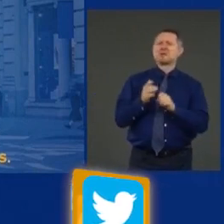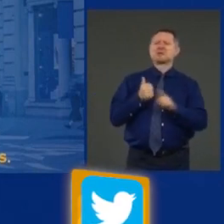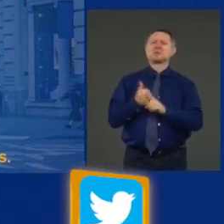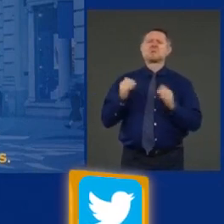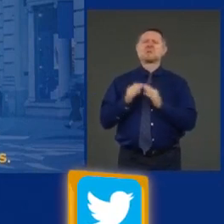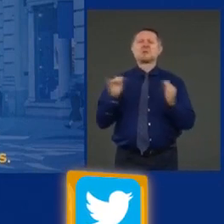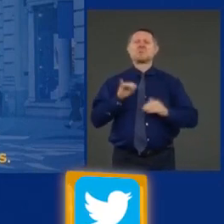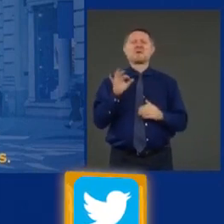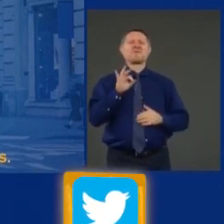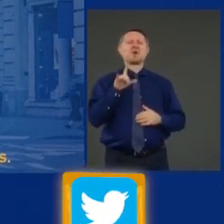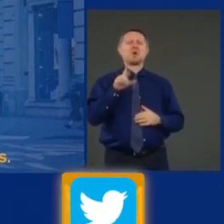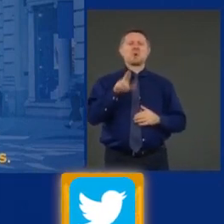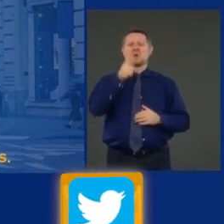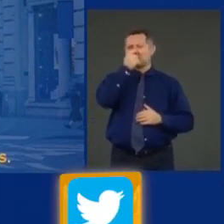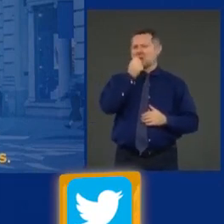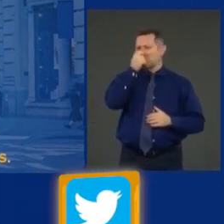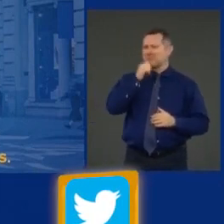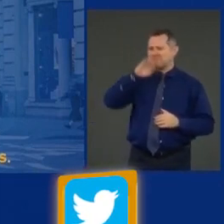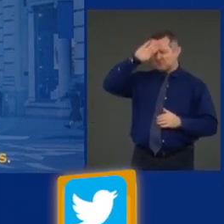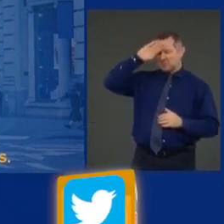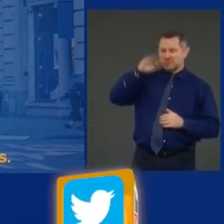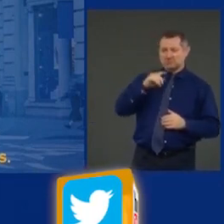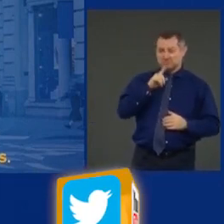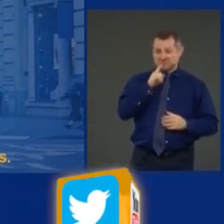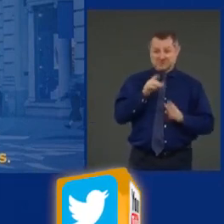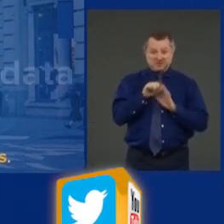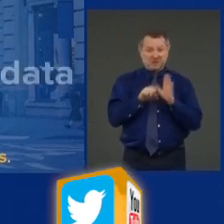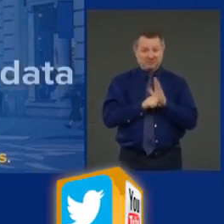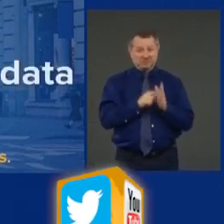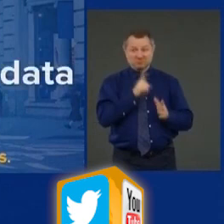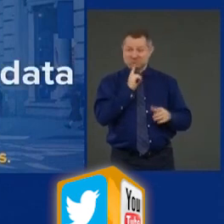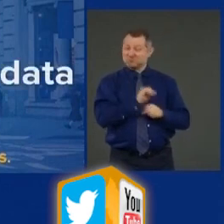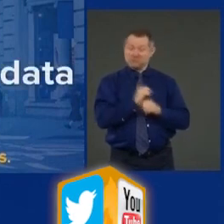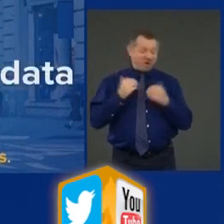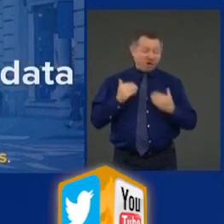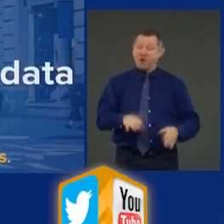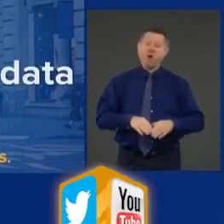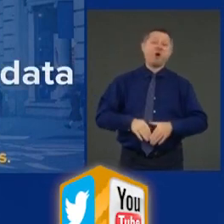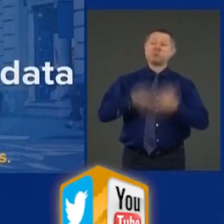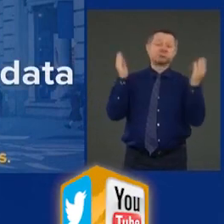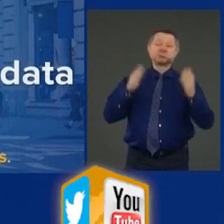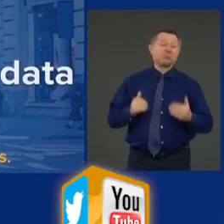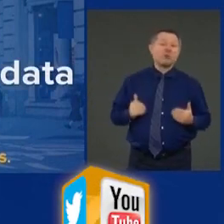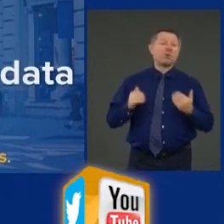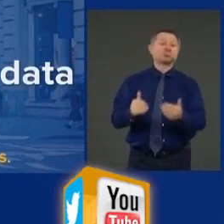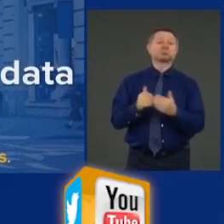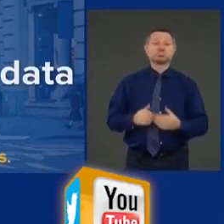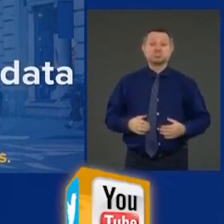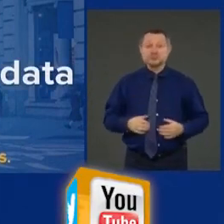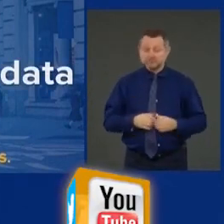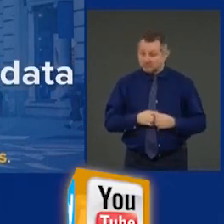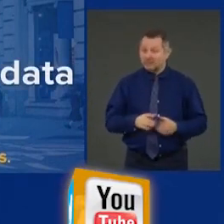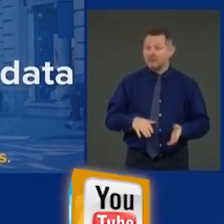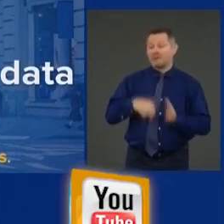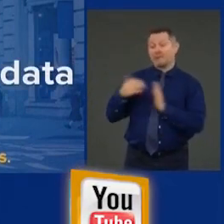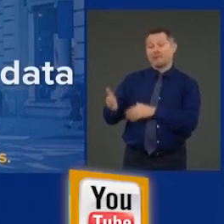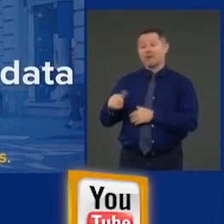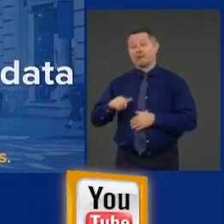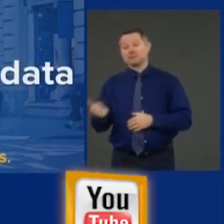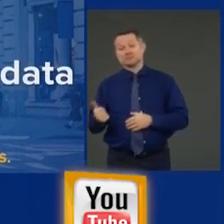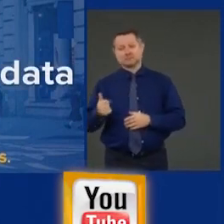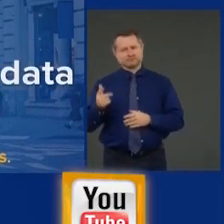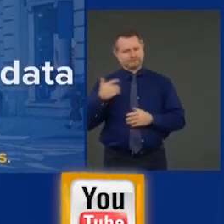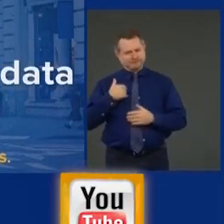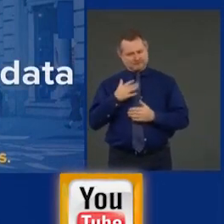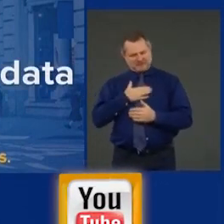reopen. Okay, some states did that. There was a different theory that I